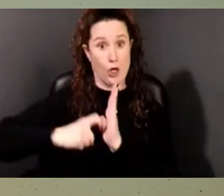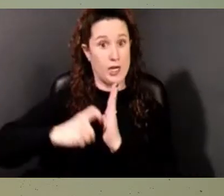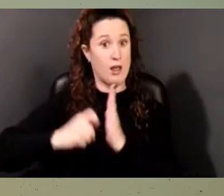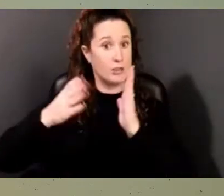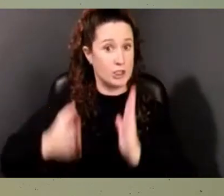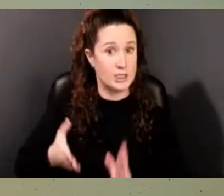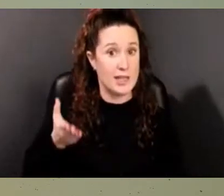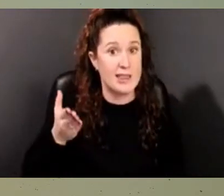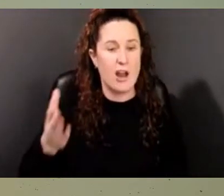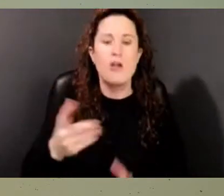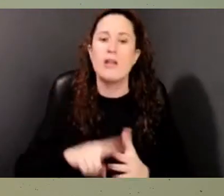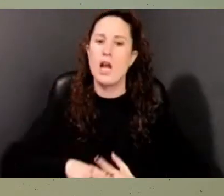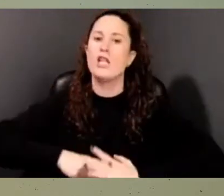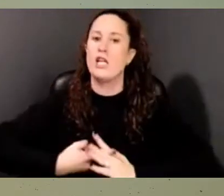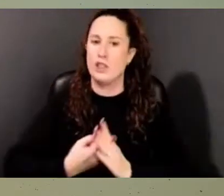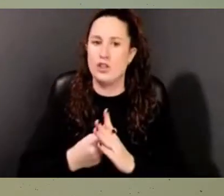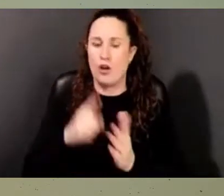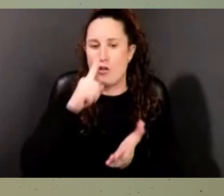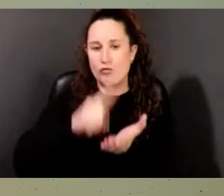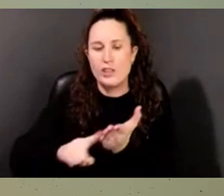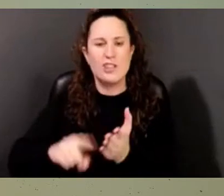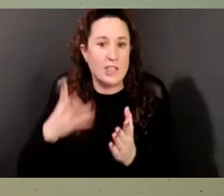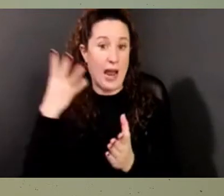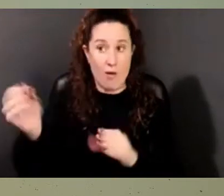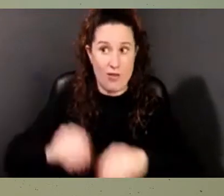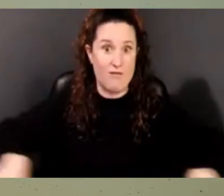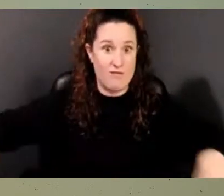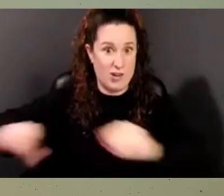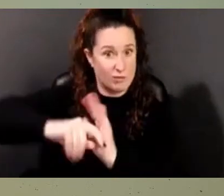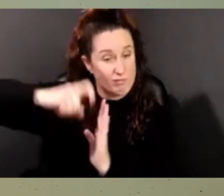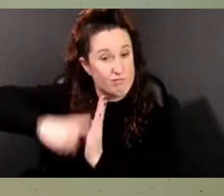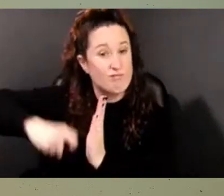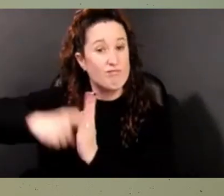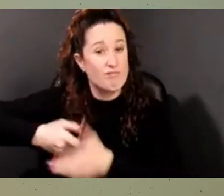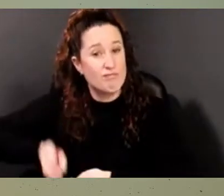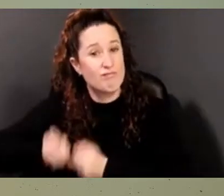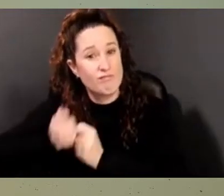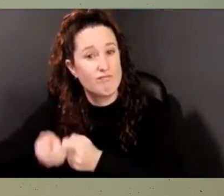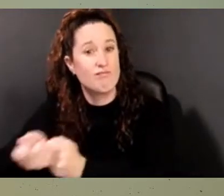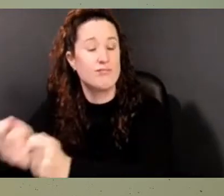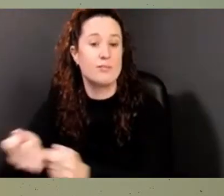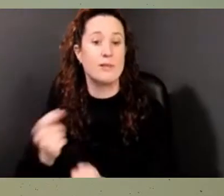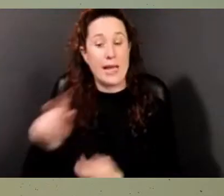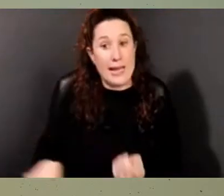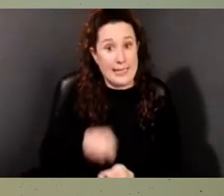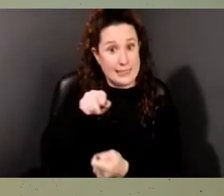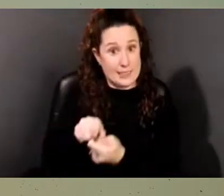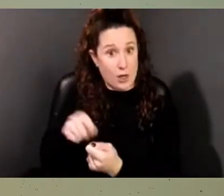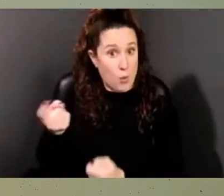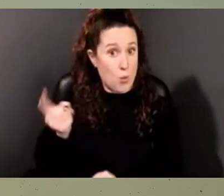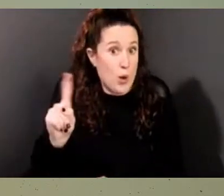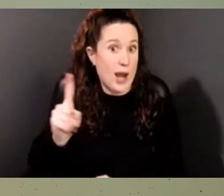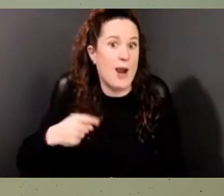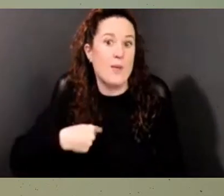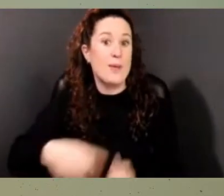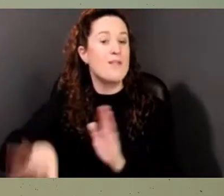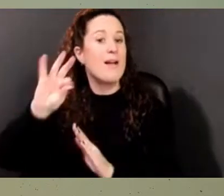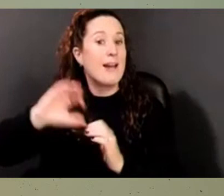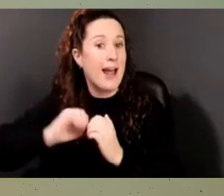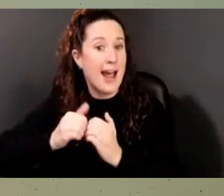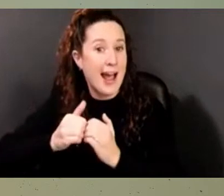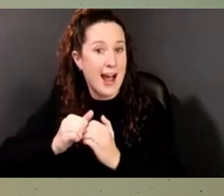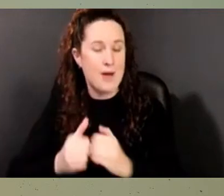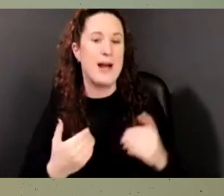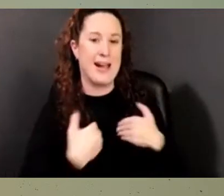research and began the field work. The exact location of the burial ground was discovered using information from